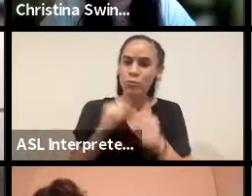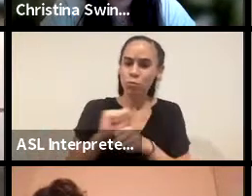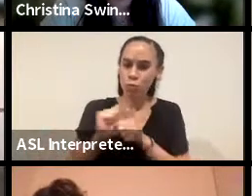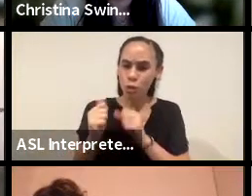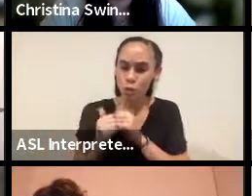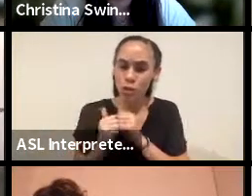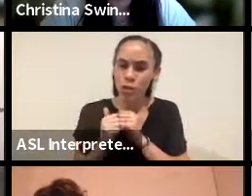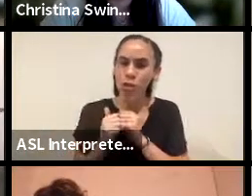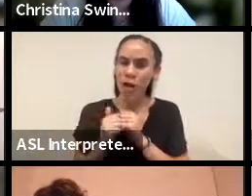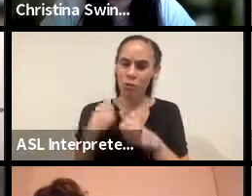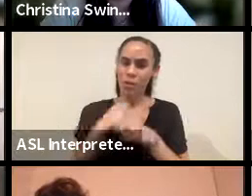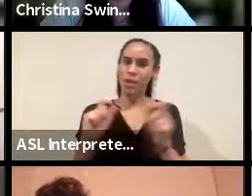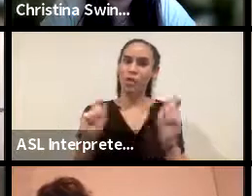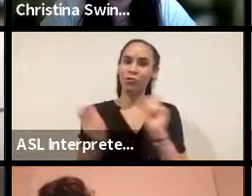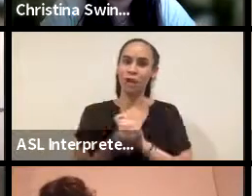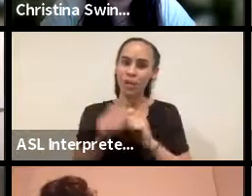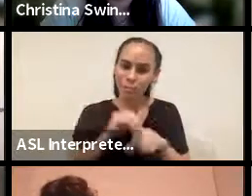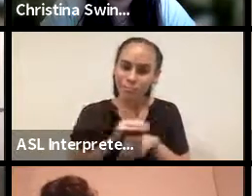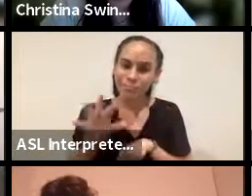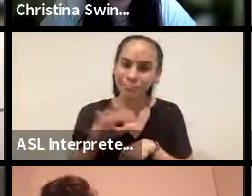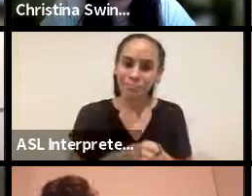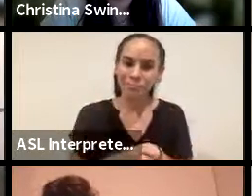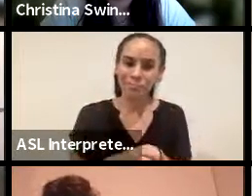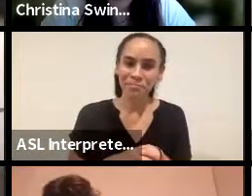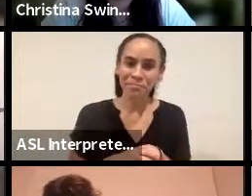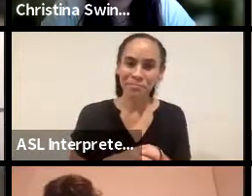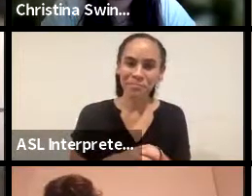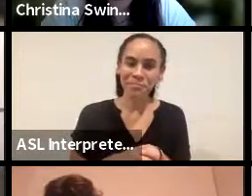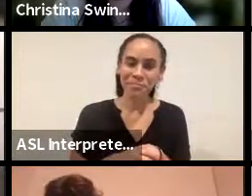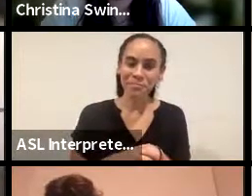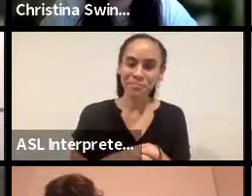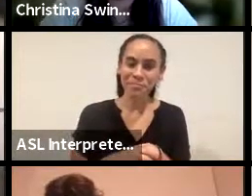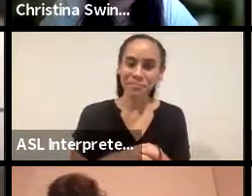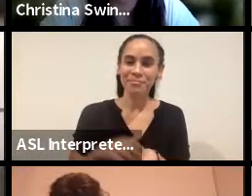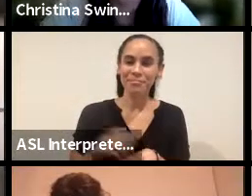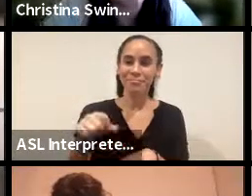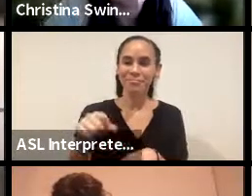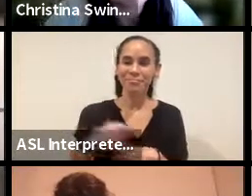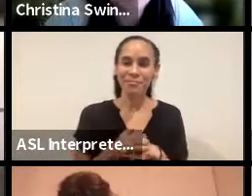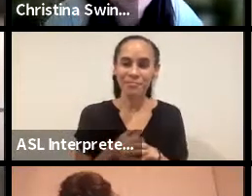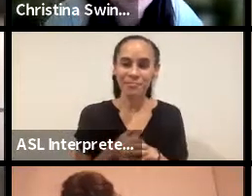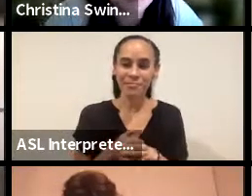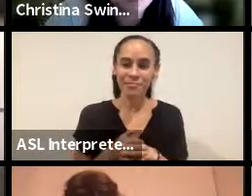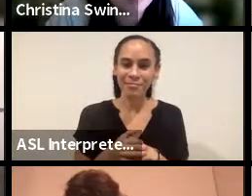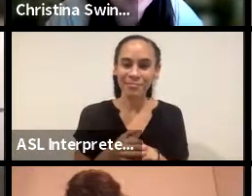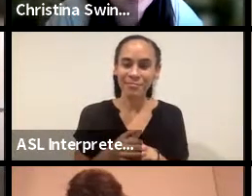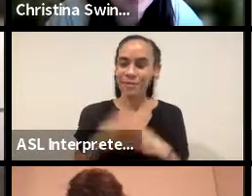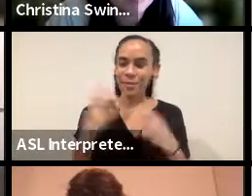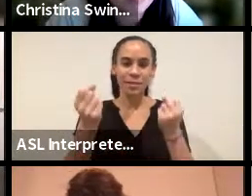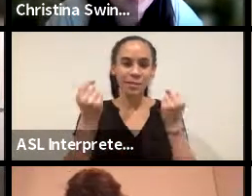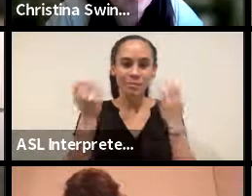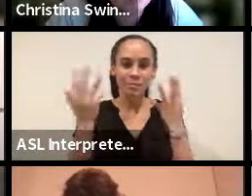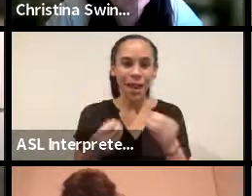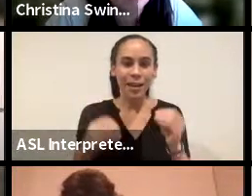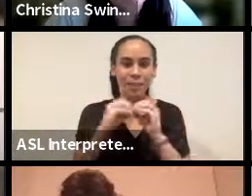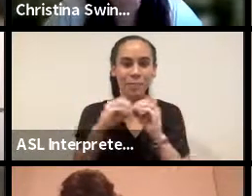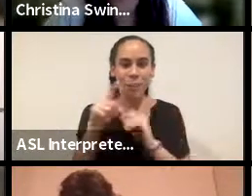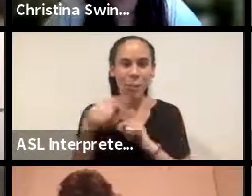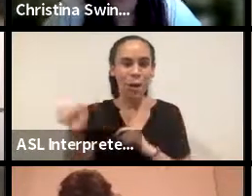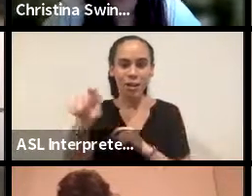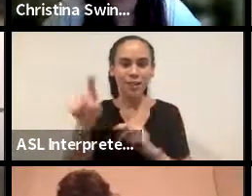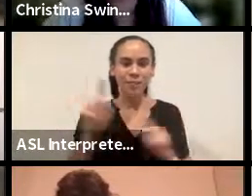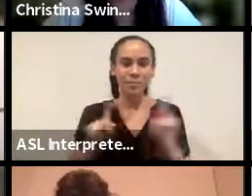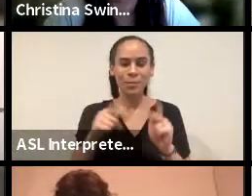make change together. So yeah. And there's lots more folks on this call that I